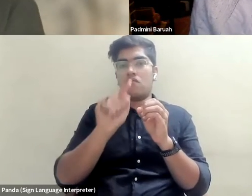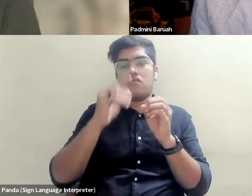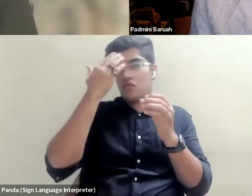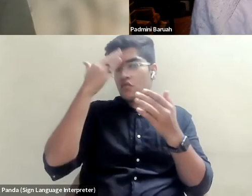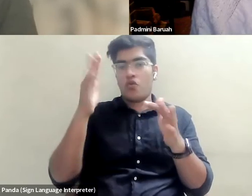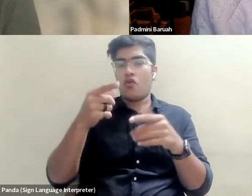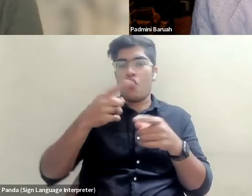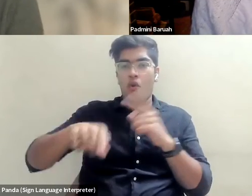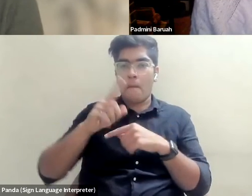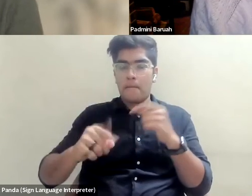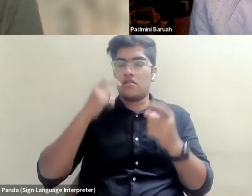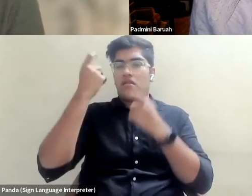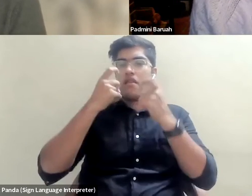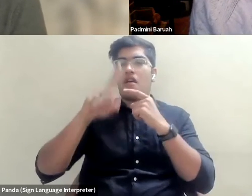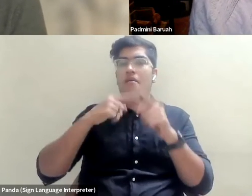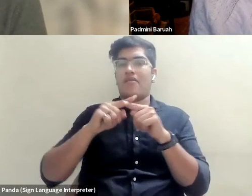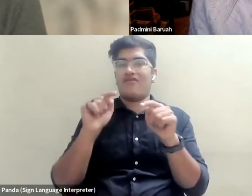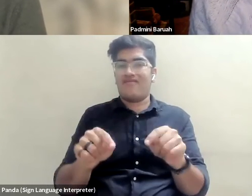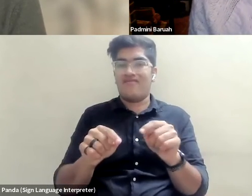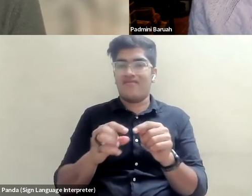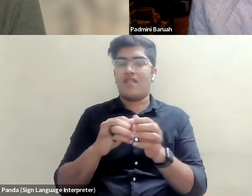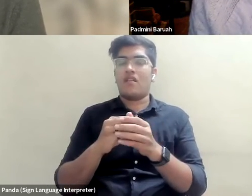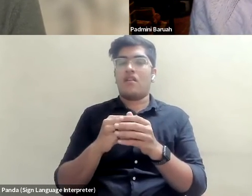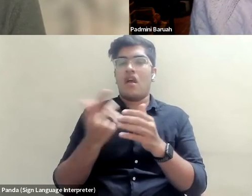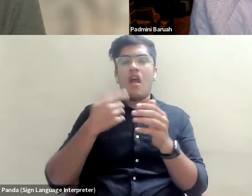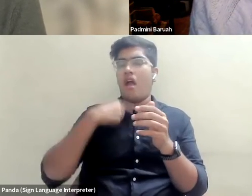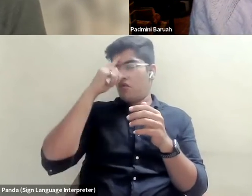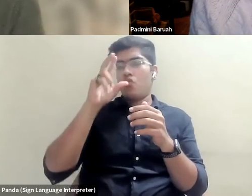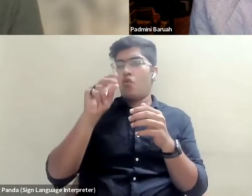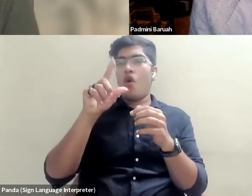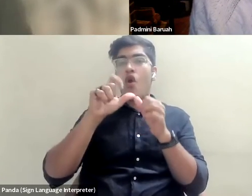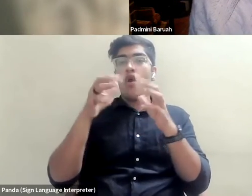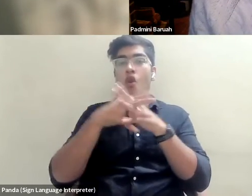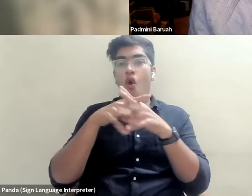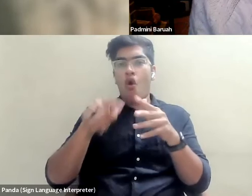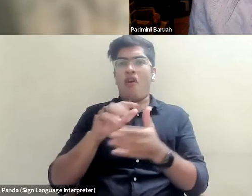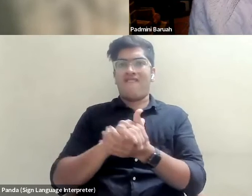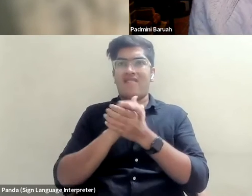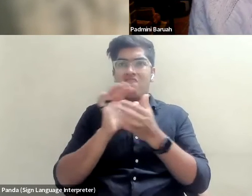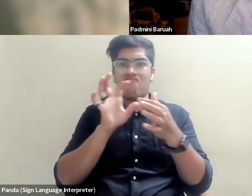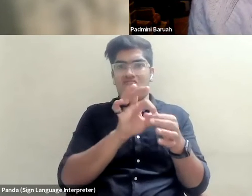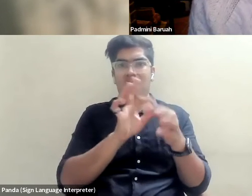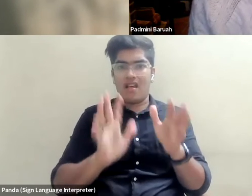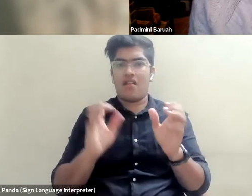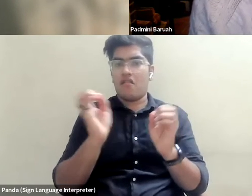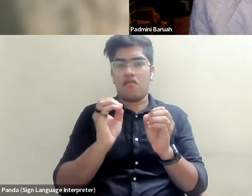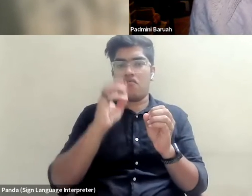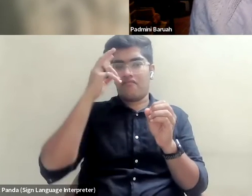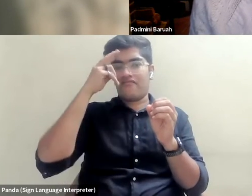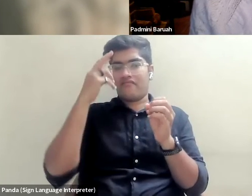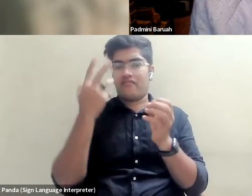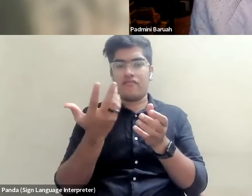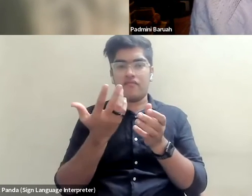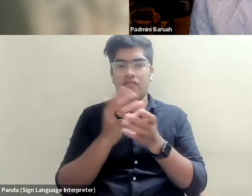about. I don't think that the law in this case is friendly towards, to say the least,